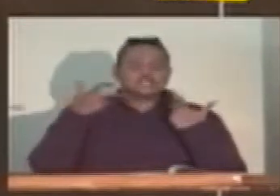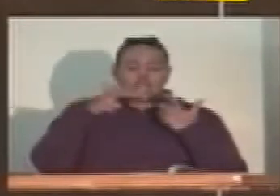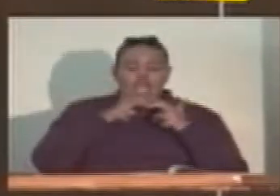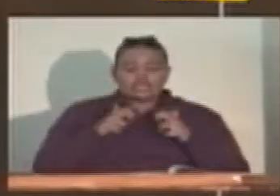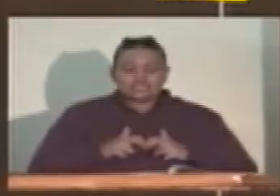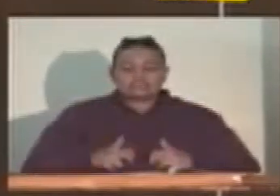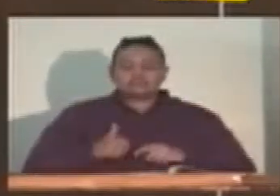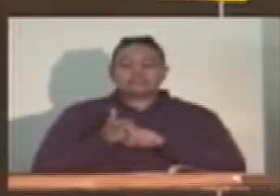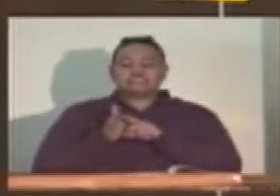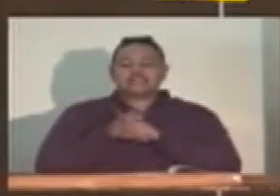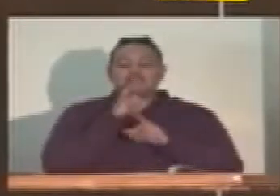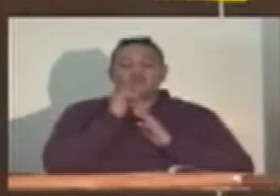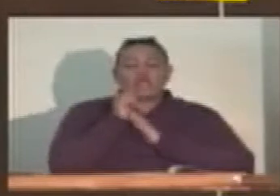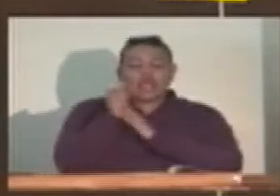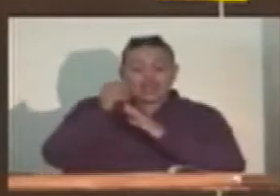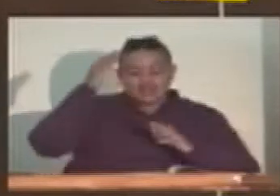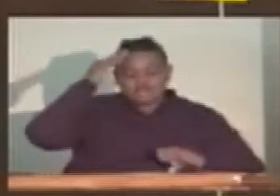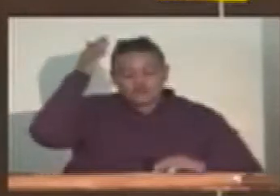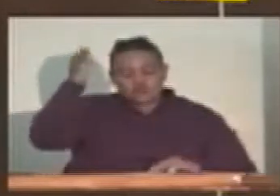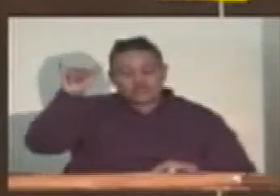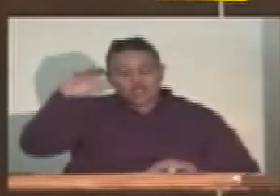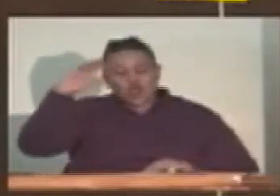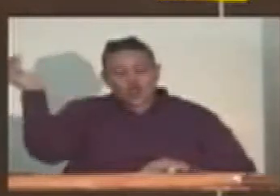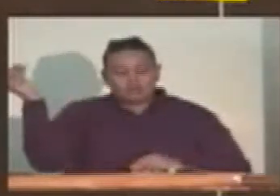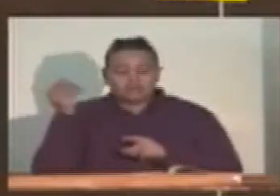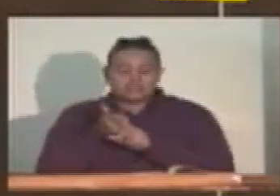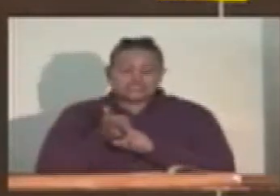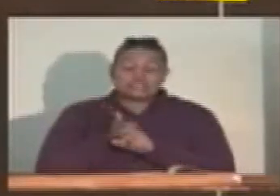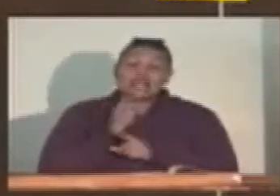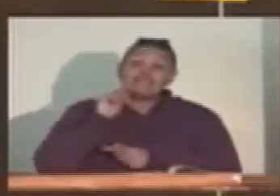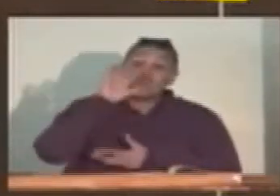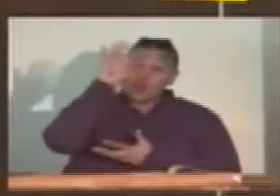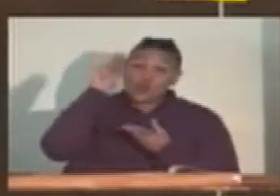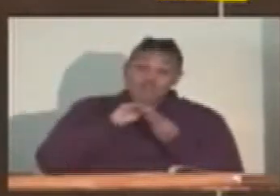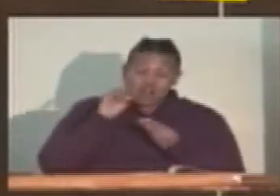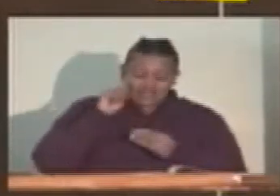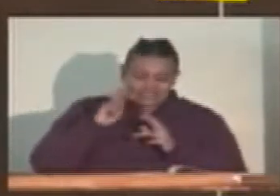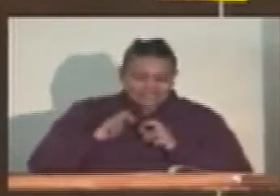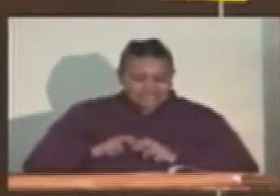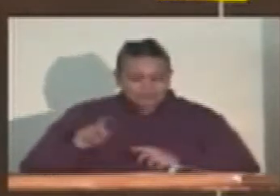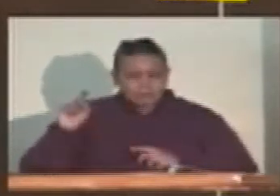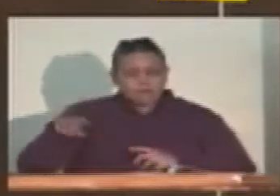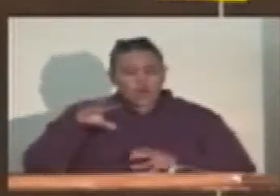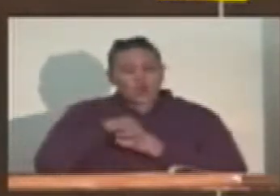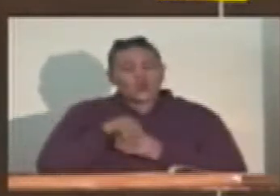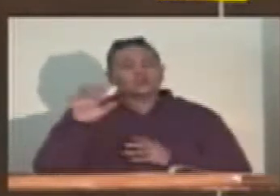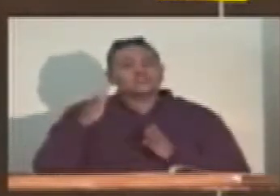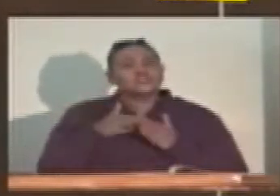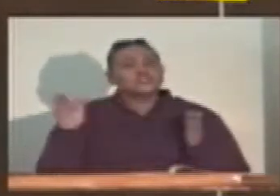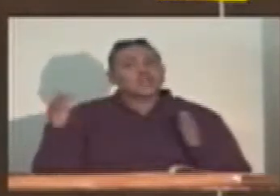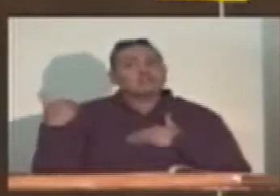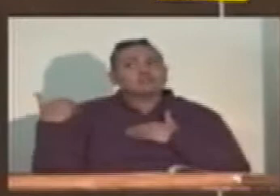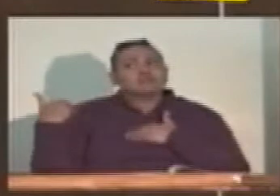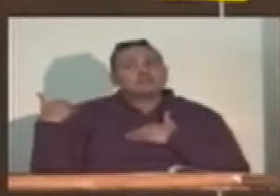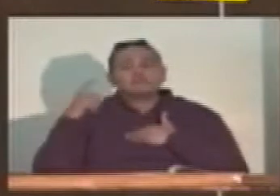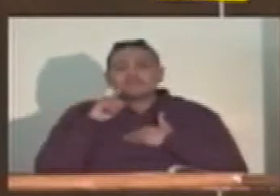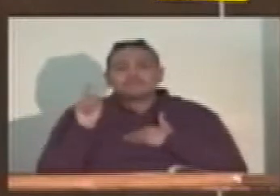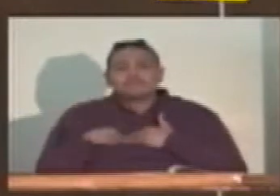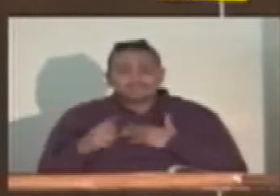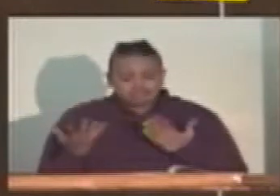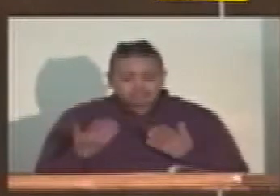assessment to guide the future of the company. The overall assessment must include its general mandate,